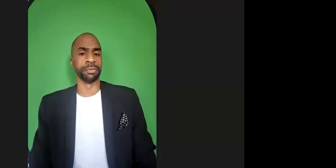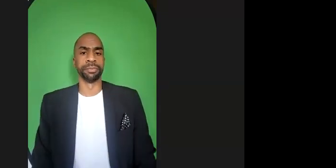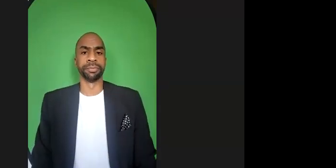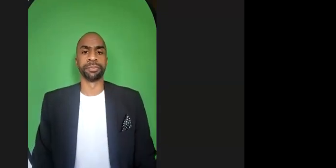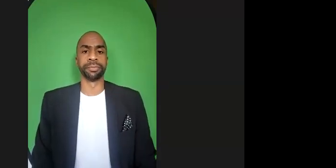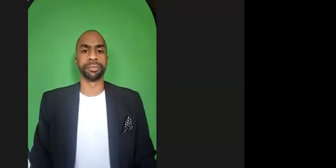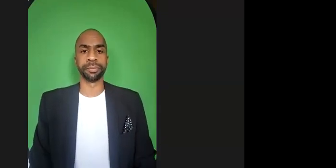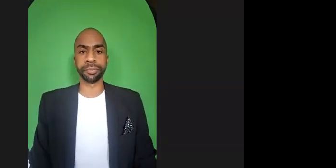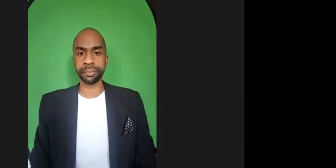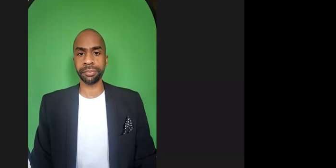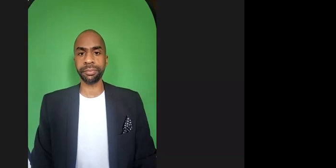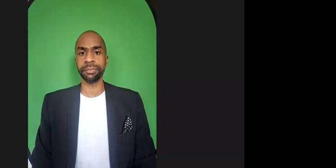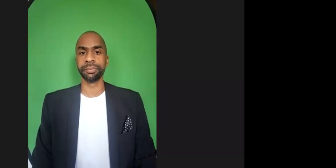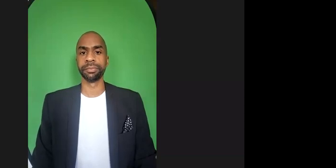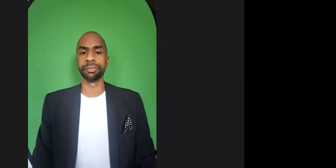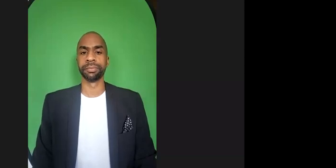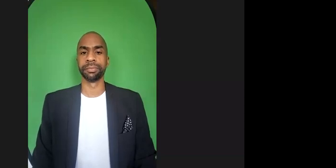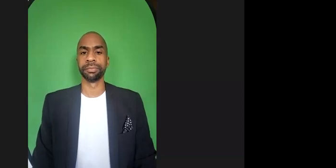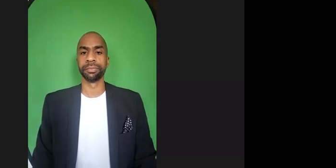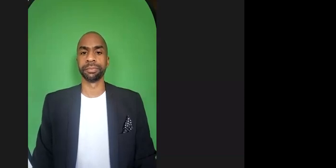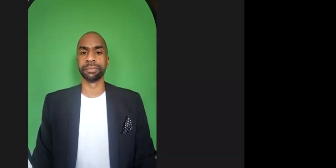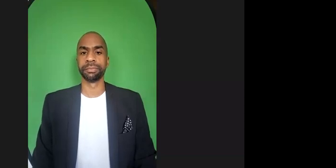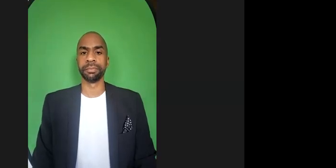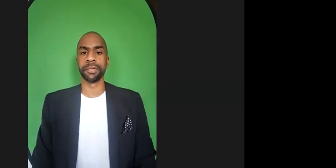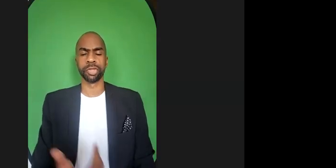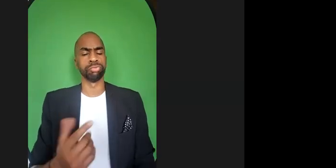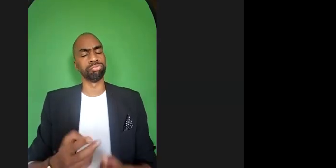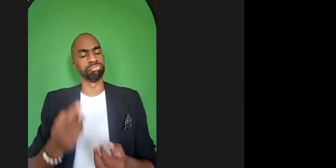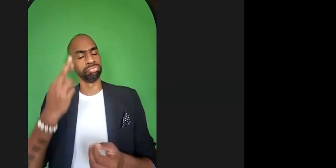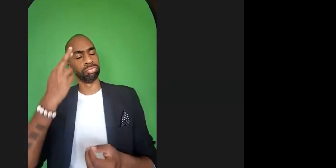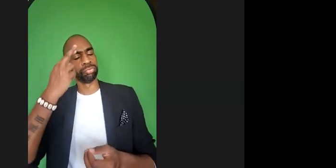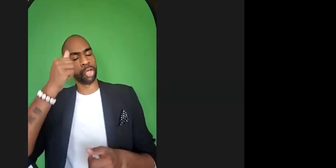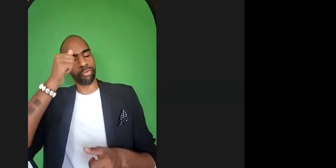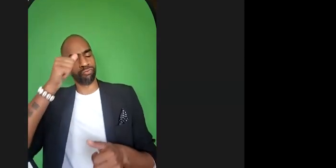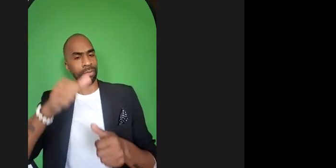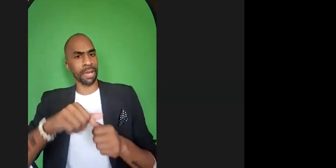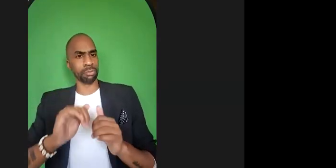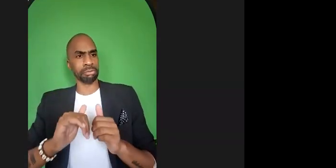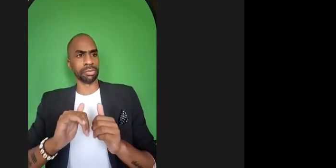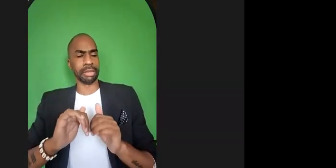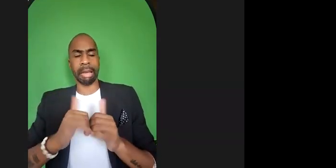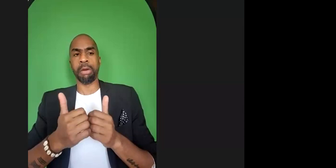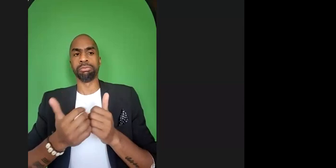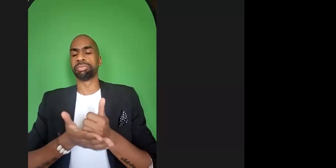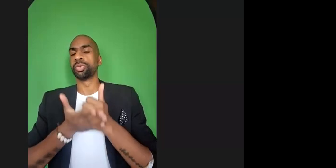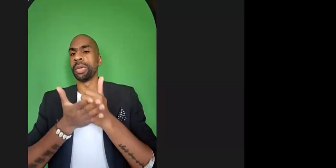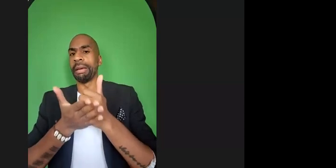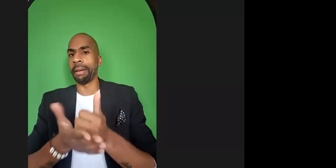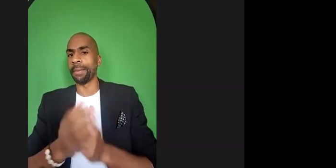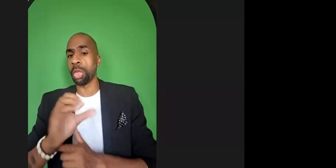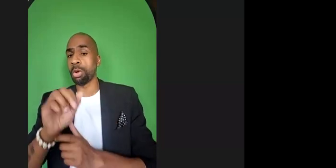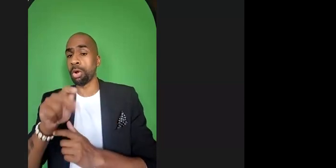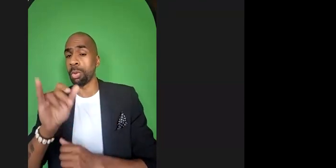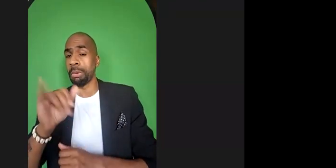Uses a range of modalities, including, you know, mindfulness to help them cope with the difficult circumstances. Absolutely, a team